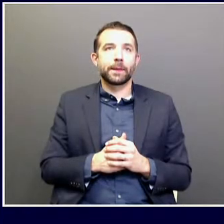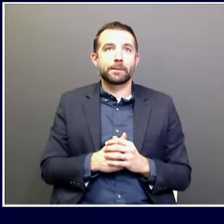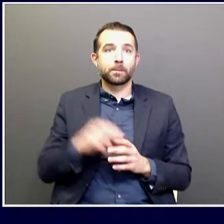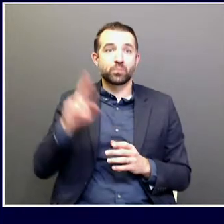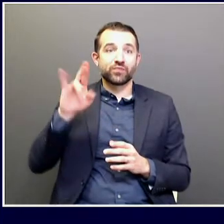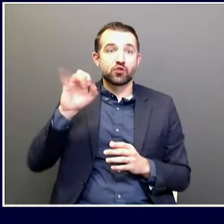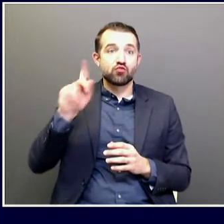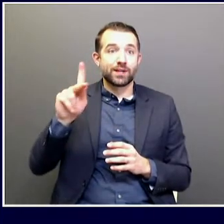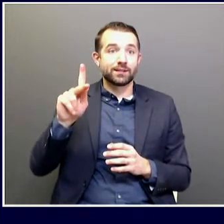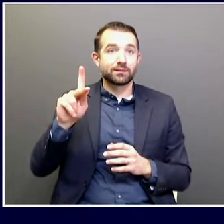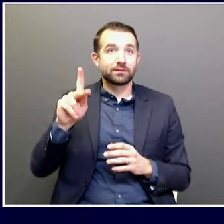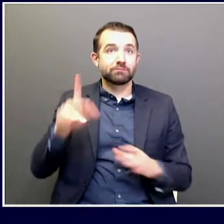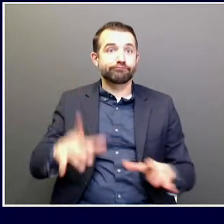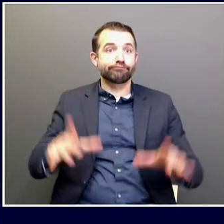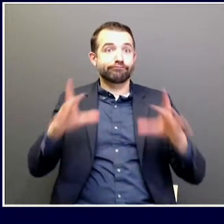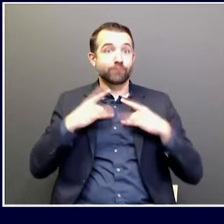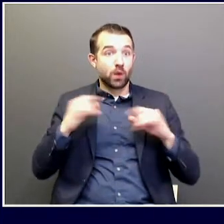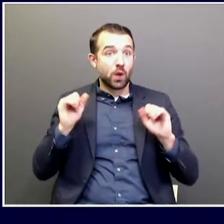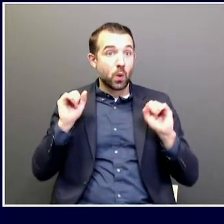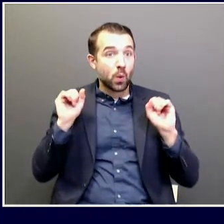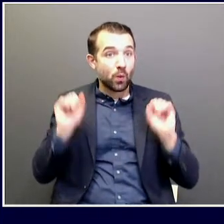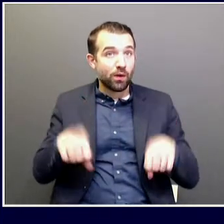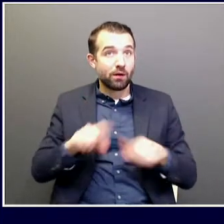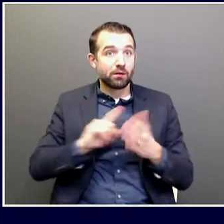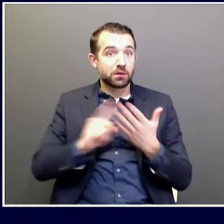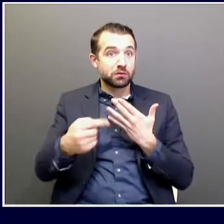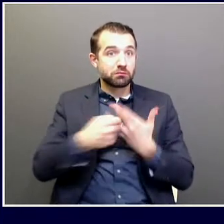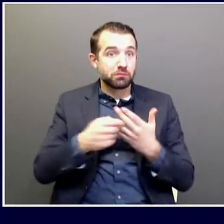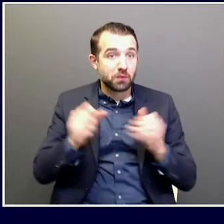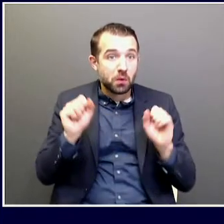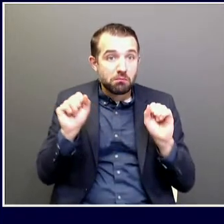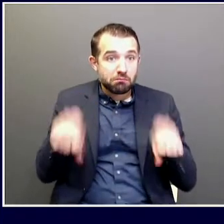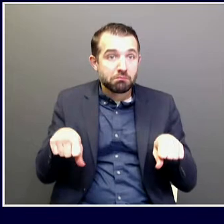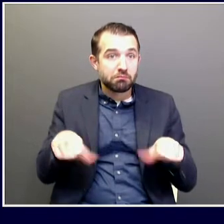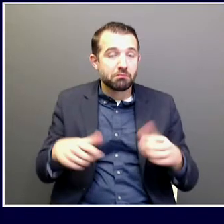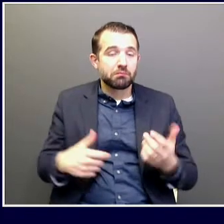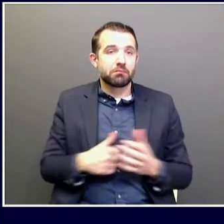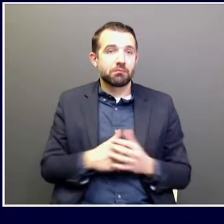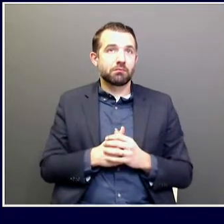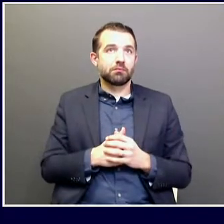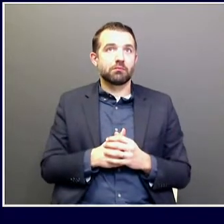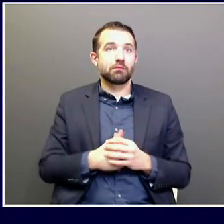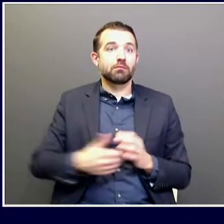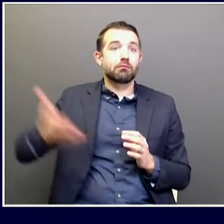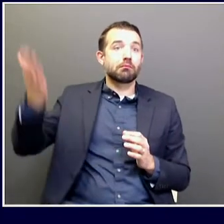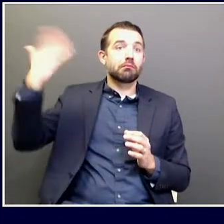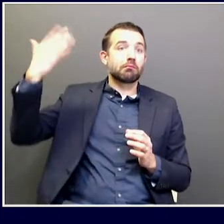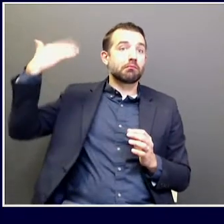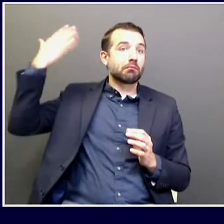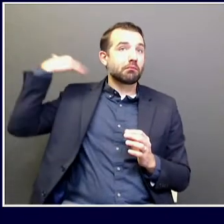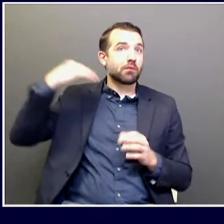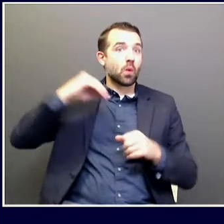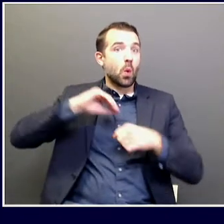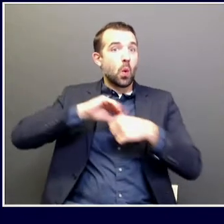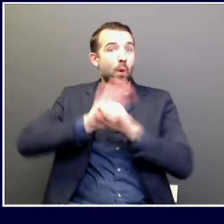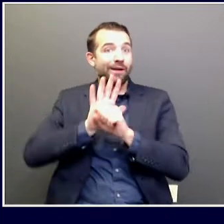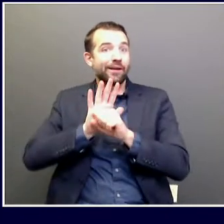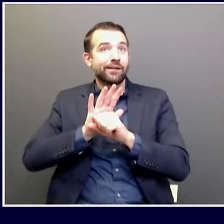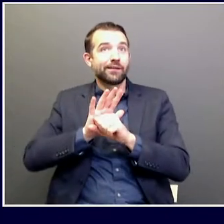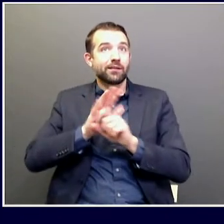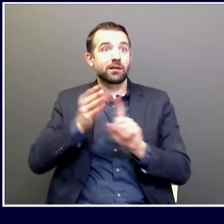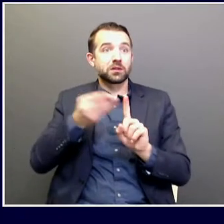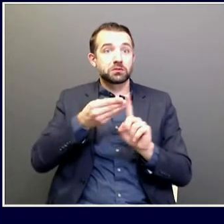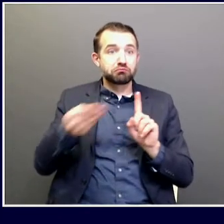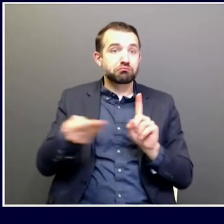The virus is circulating at levels that we haven't seen before in the pandemic, and that doesn't even account yet for the Omicron virus